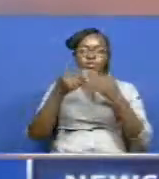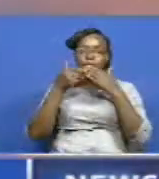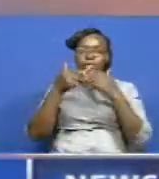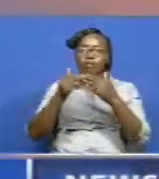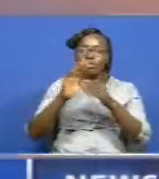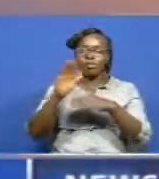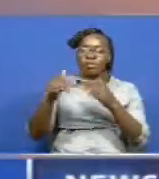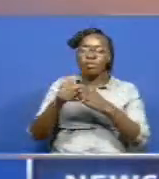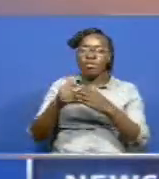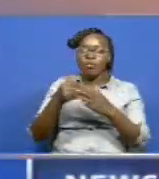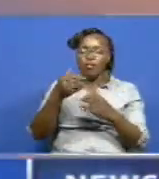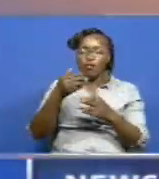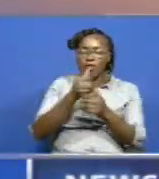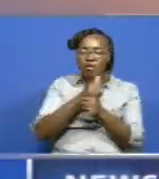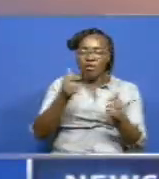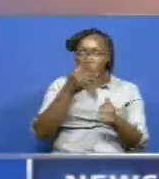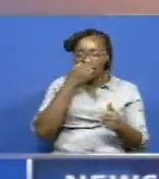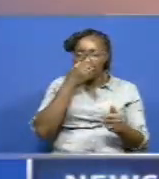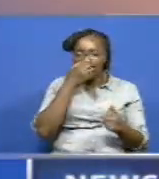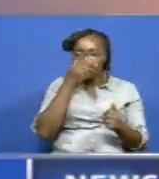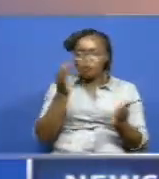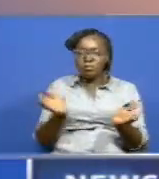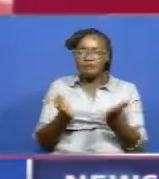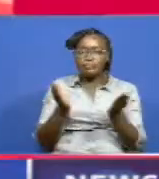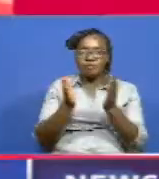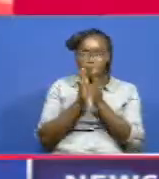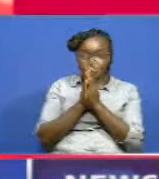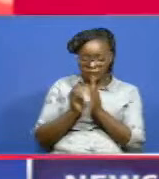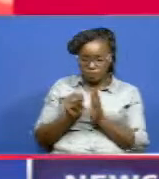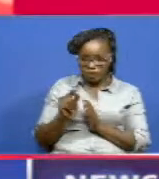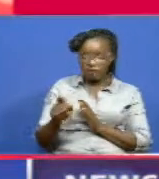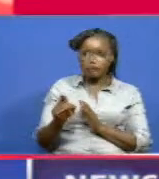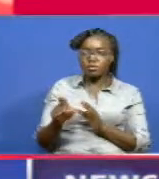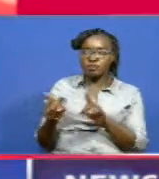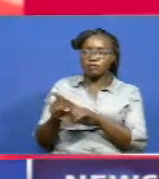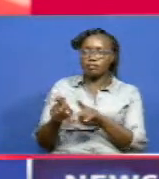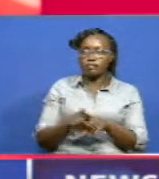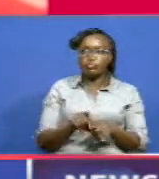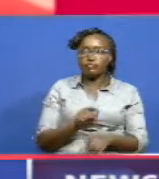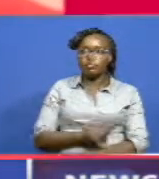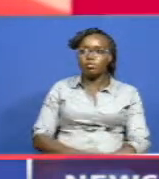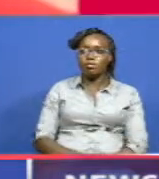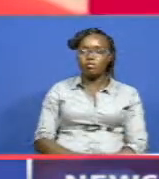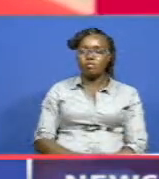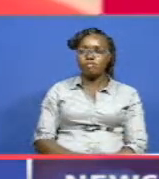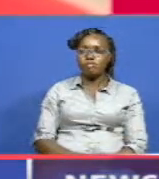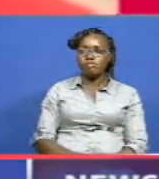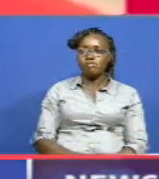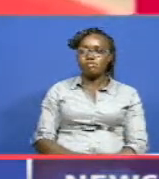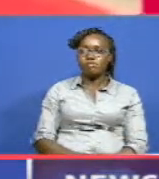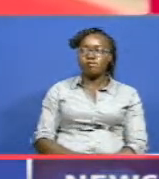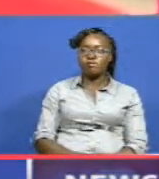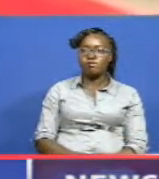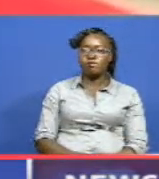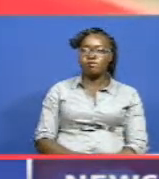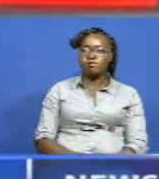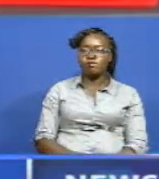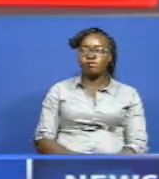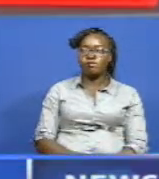to all well-wishers who encouraged and prayed for her. Ben Chumba, reporting for Channel 1 News.